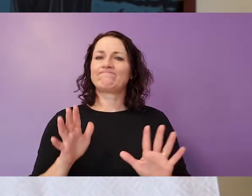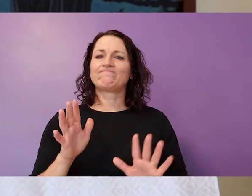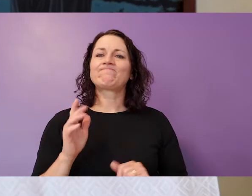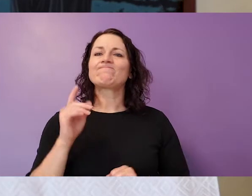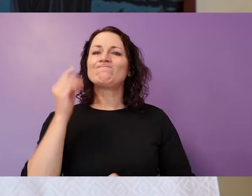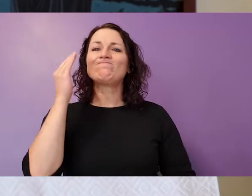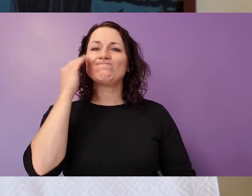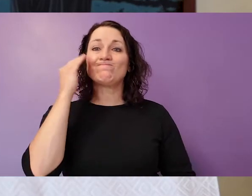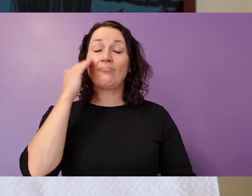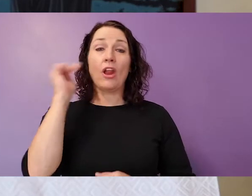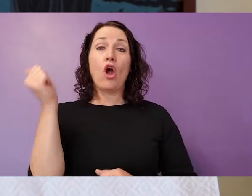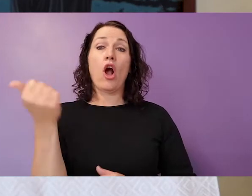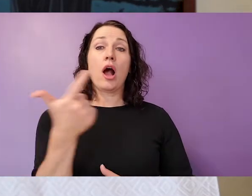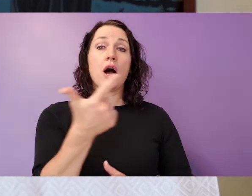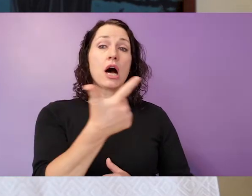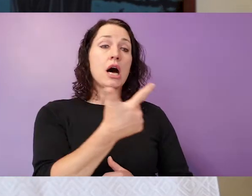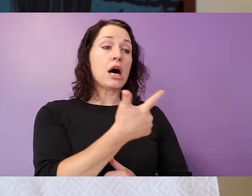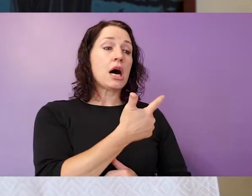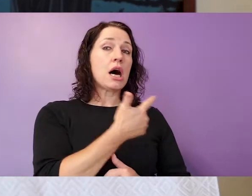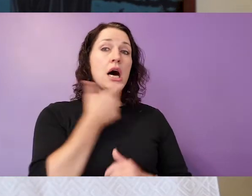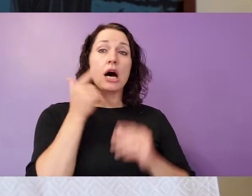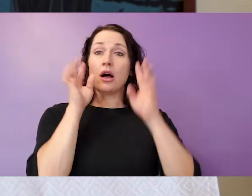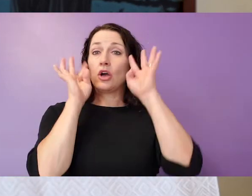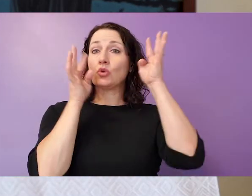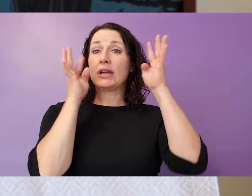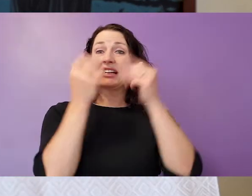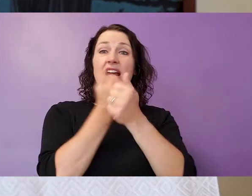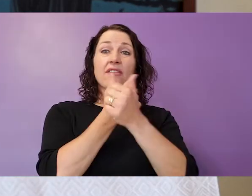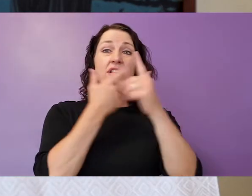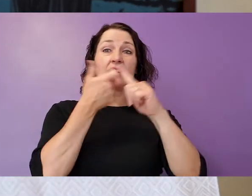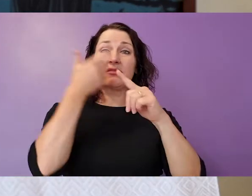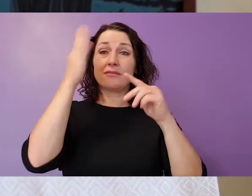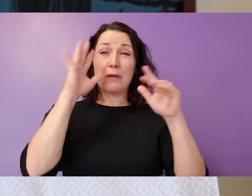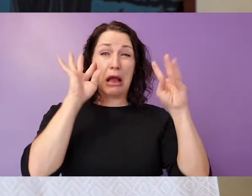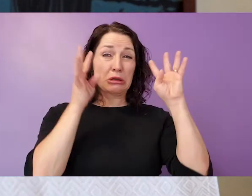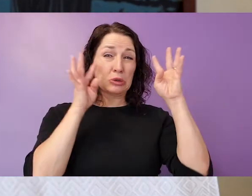We know that all creation is groaning in